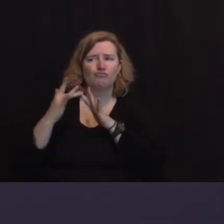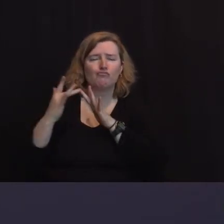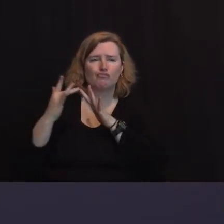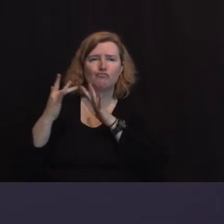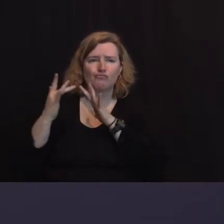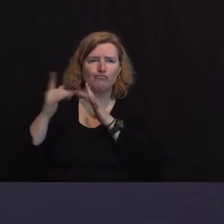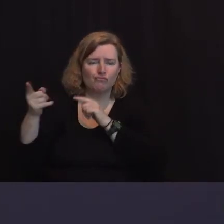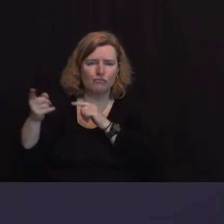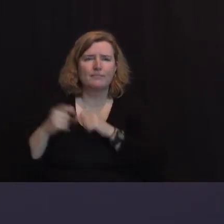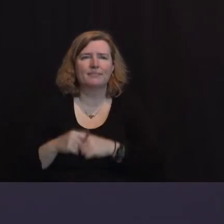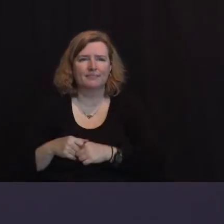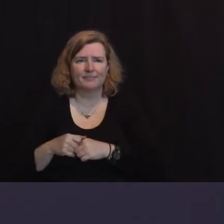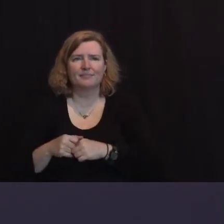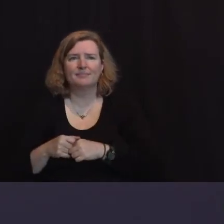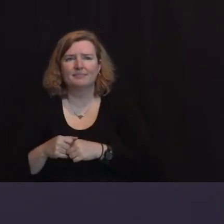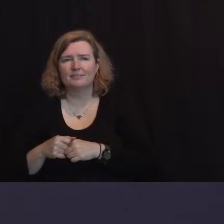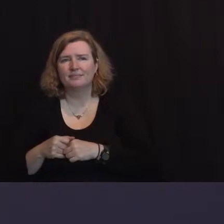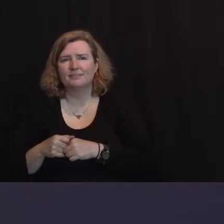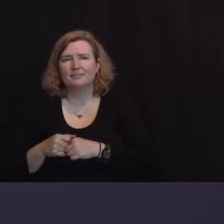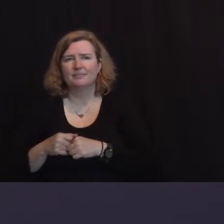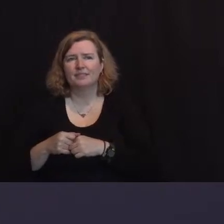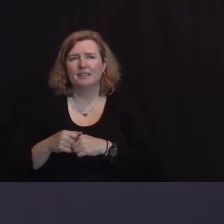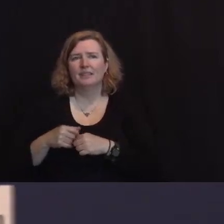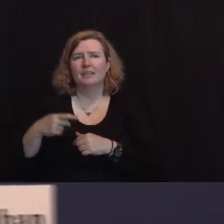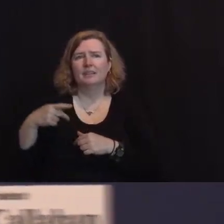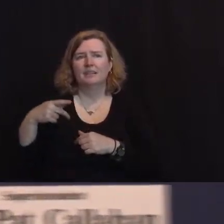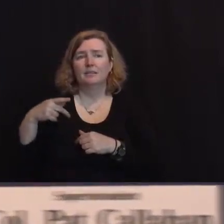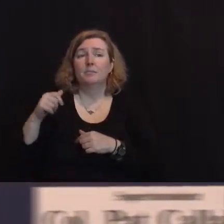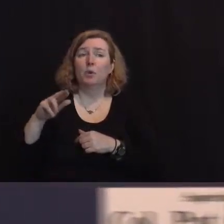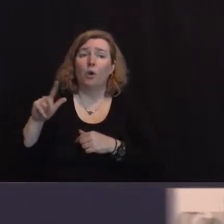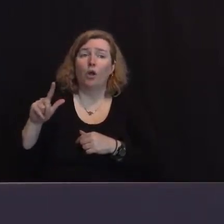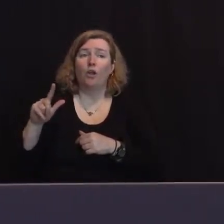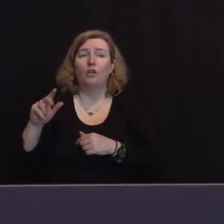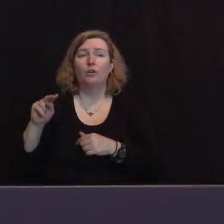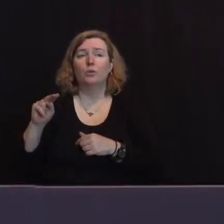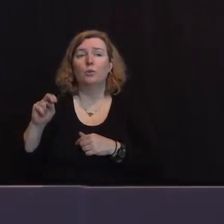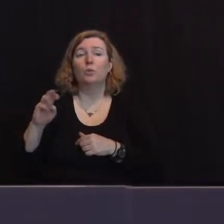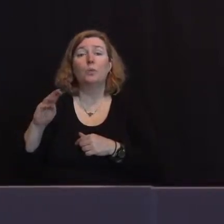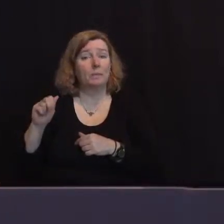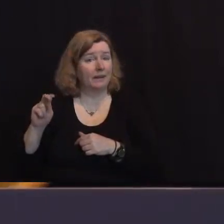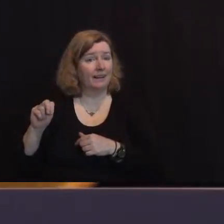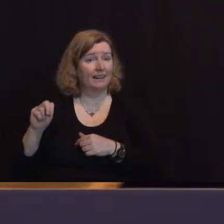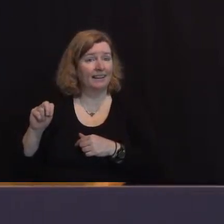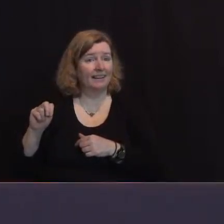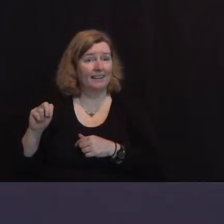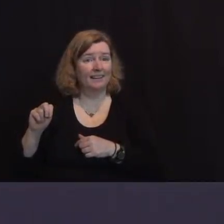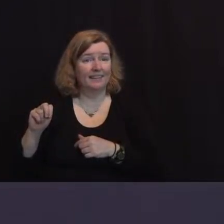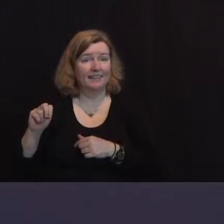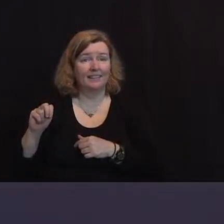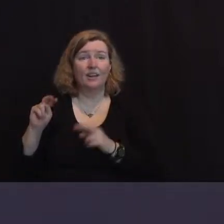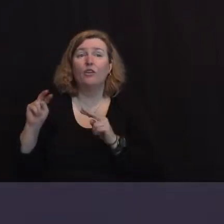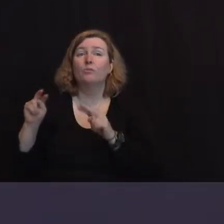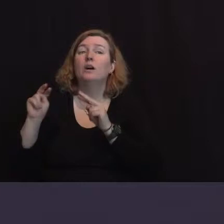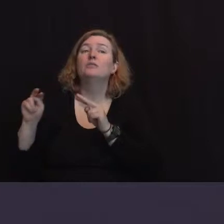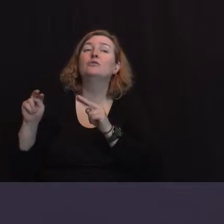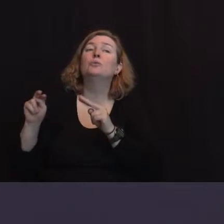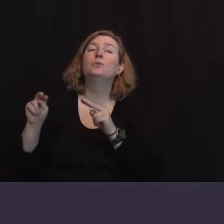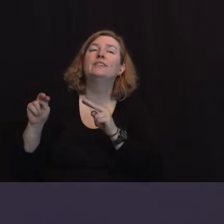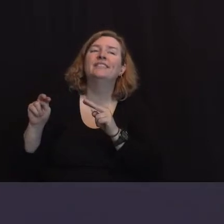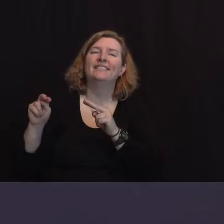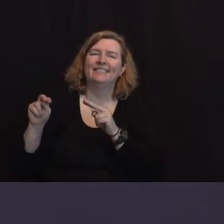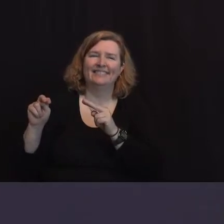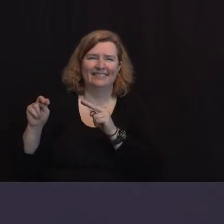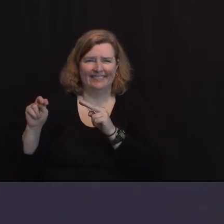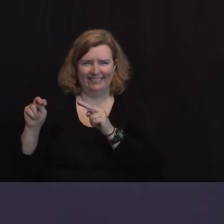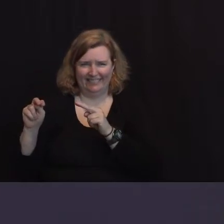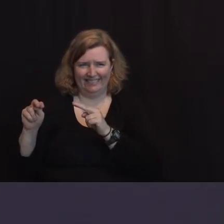Newman in heaven is looking down, giving you a wink, having lost, I think, as I recall, most of his teeth in that movie. So well done. We'll